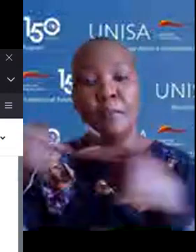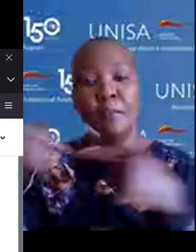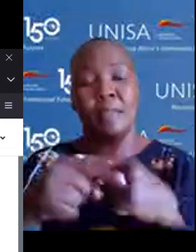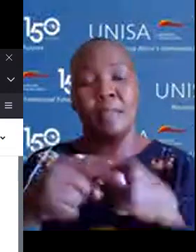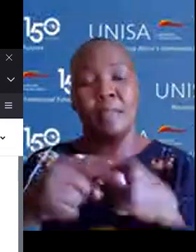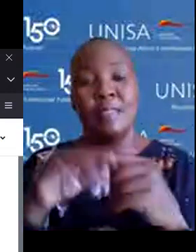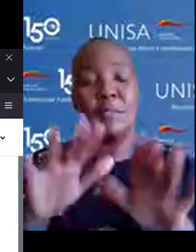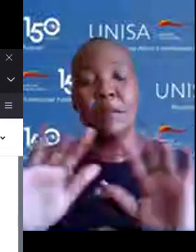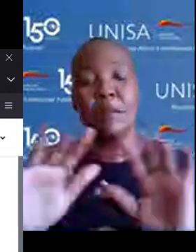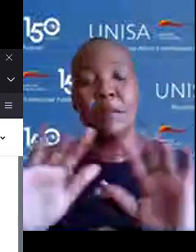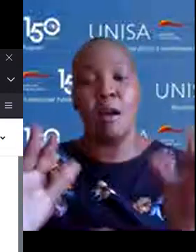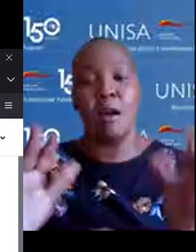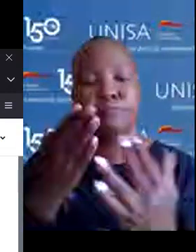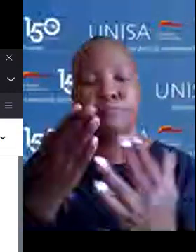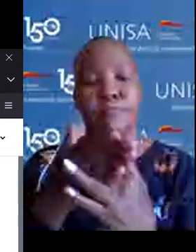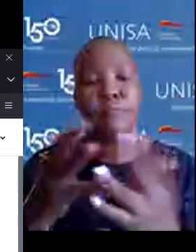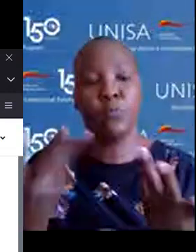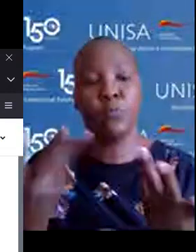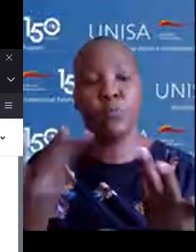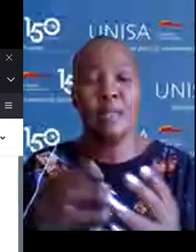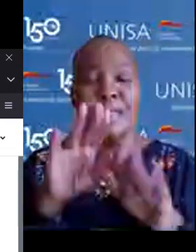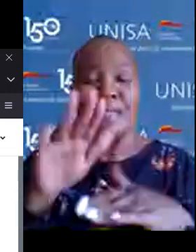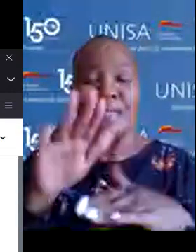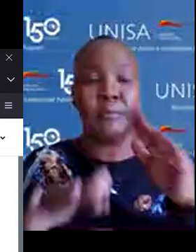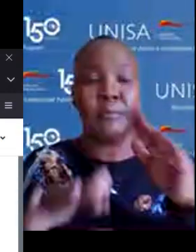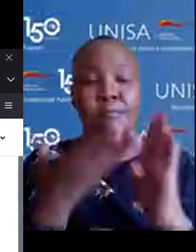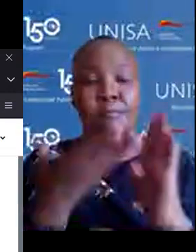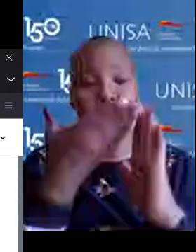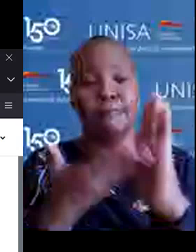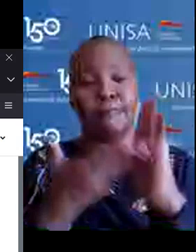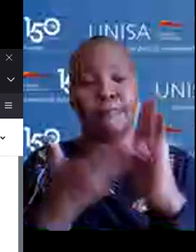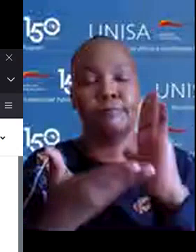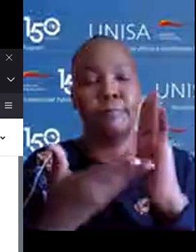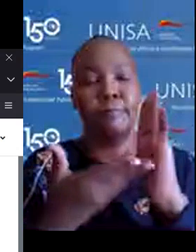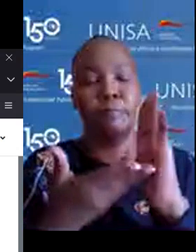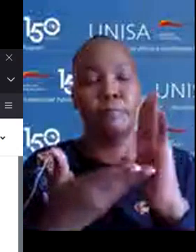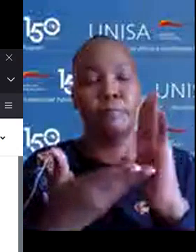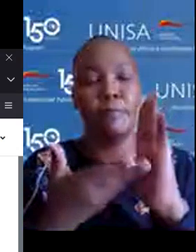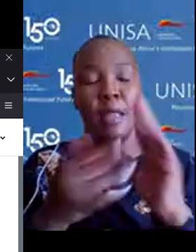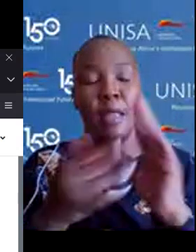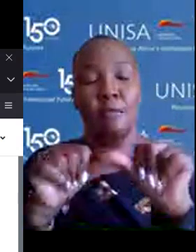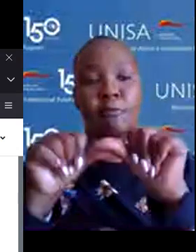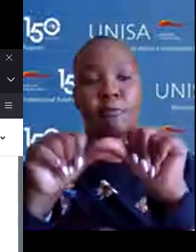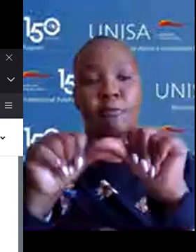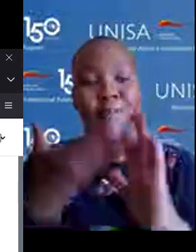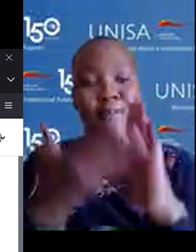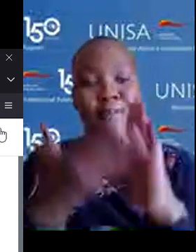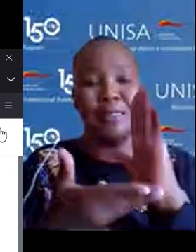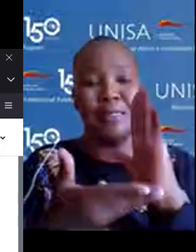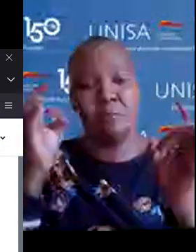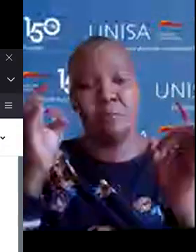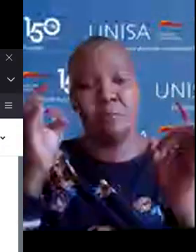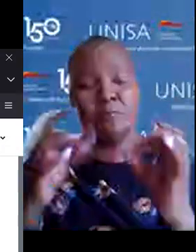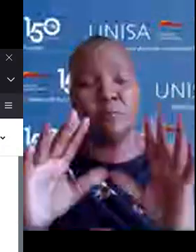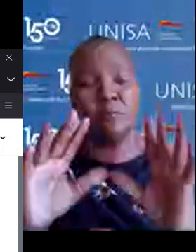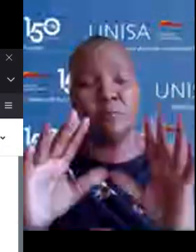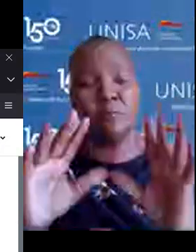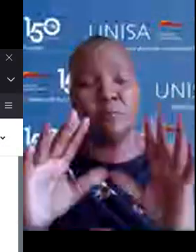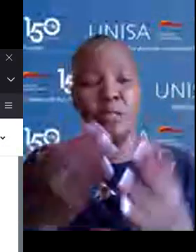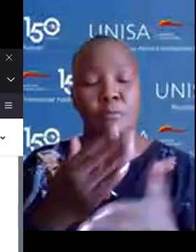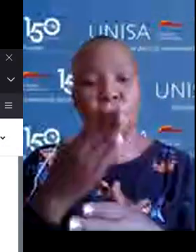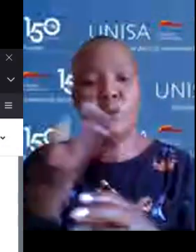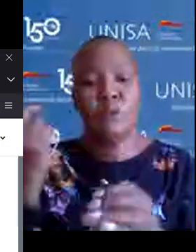in. The steps are on here as well. So you can follow the steps exactly here to make sure that you are signed in.